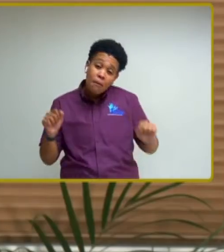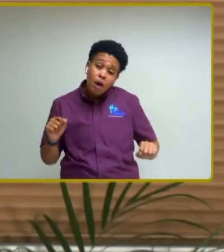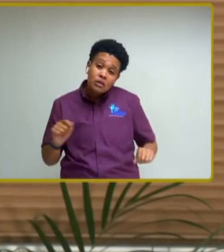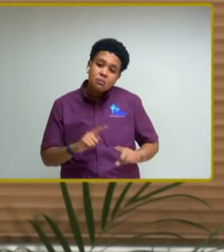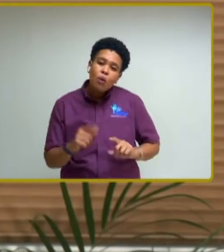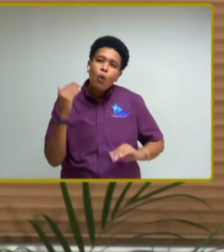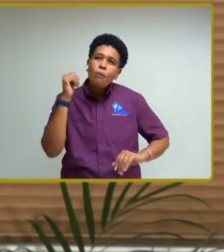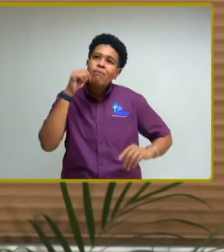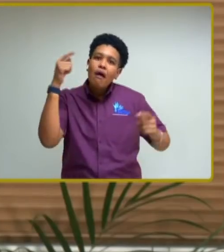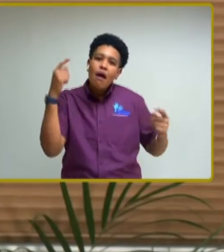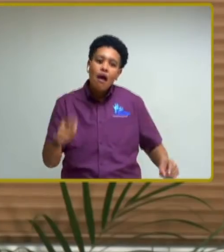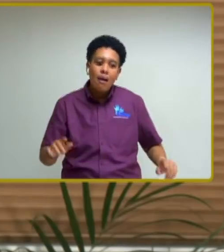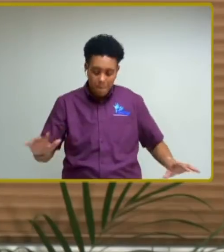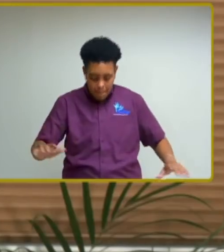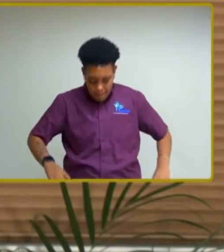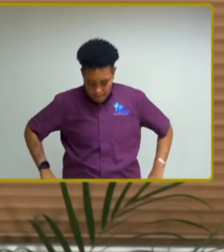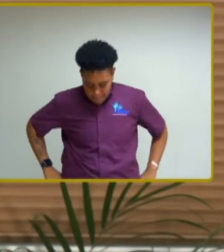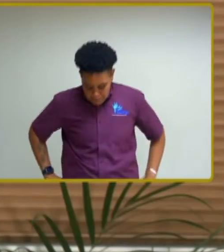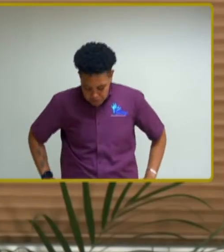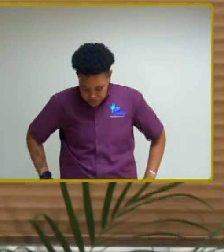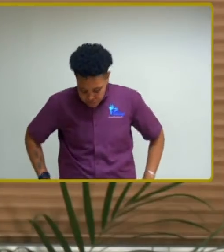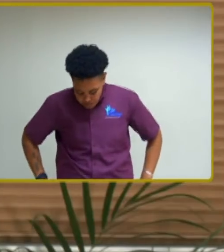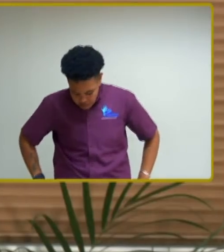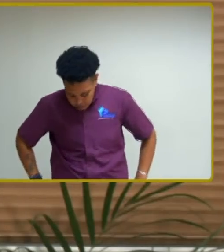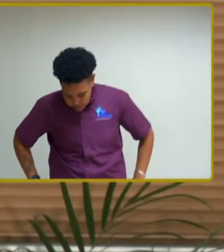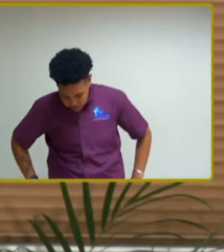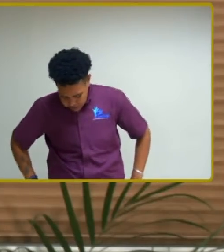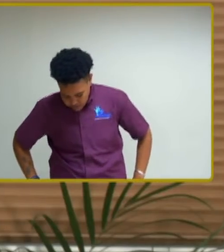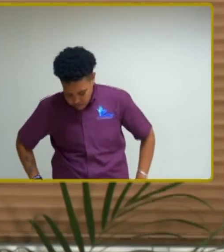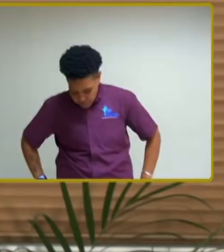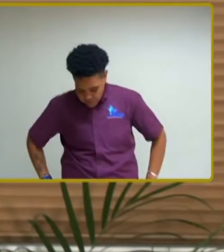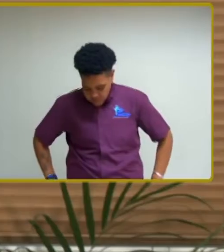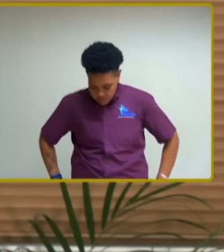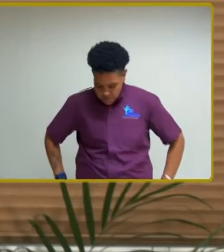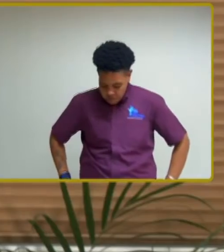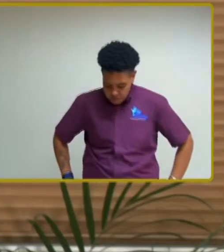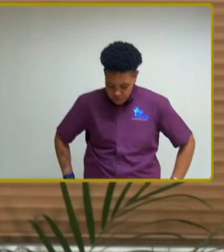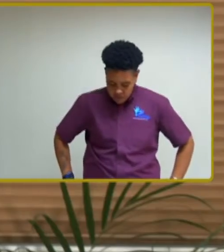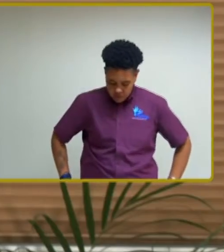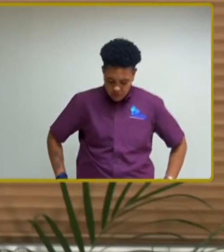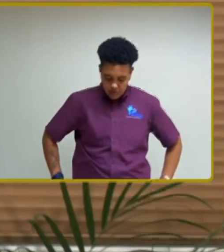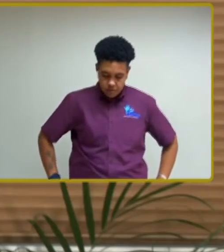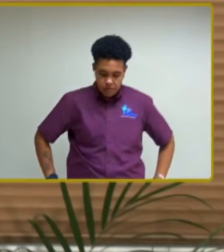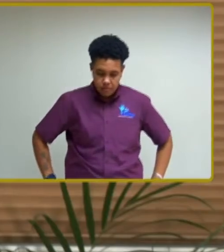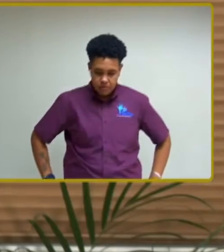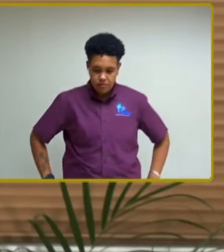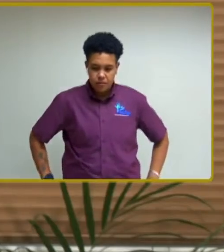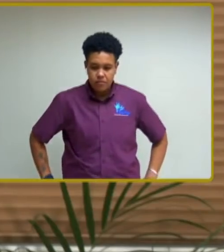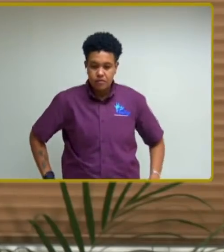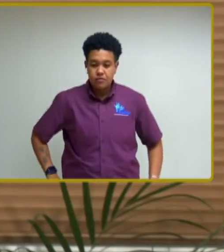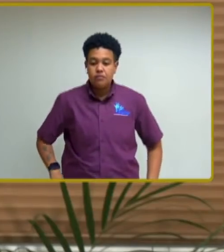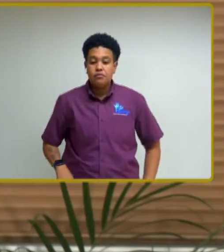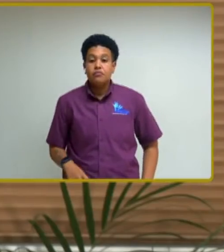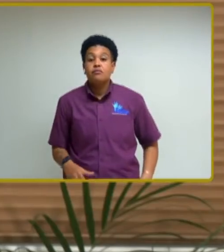occur. As an addition to the question that was asked earlier about the effects of the vaccine on individuals and